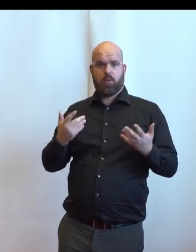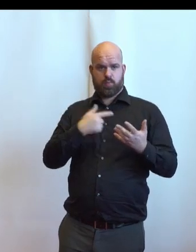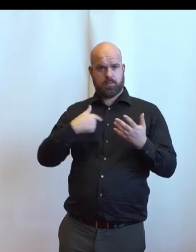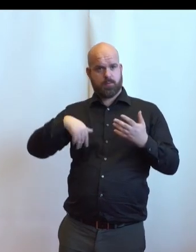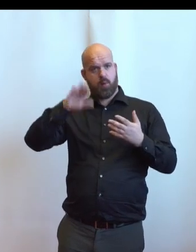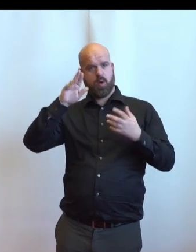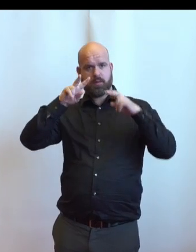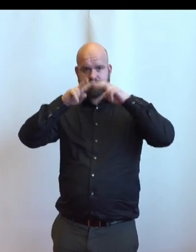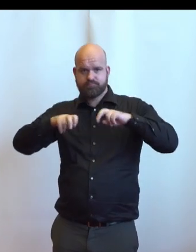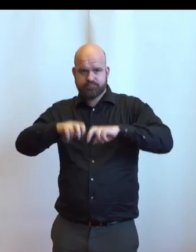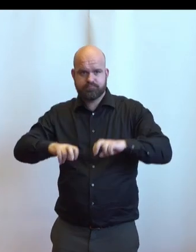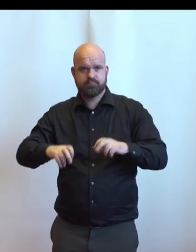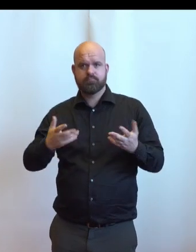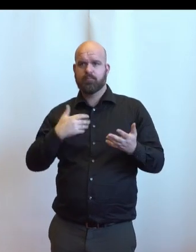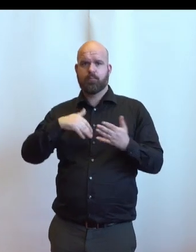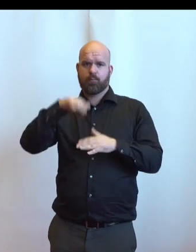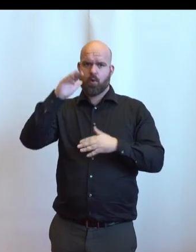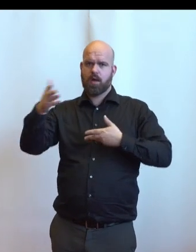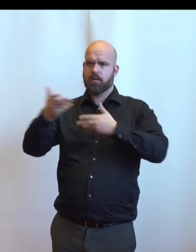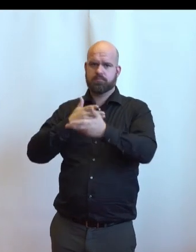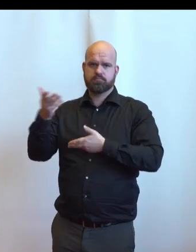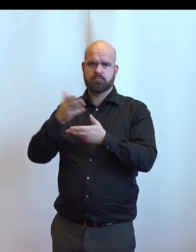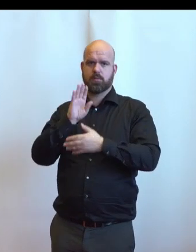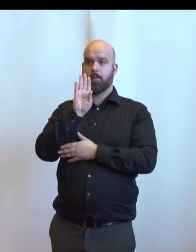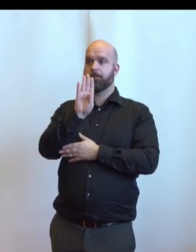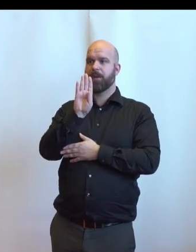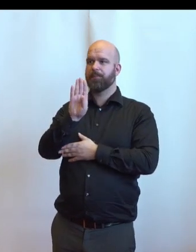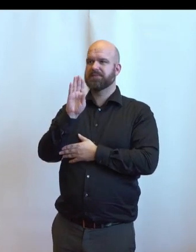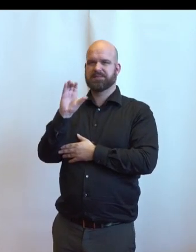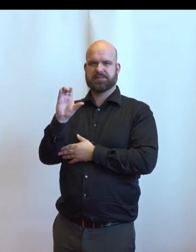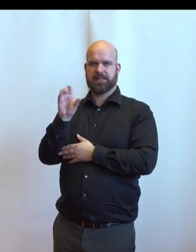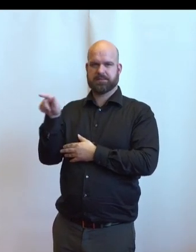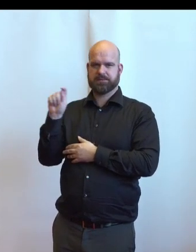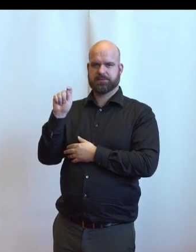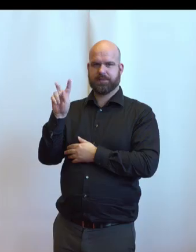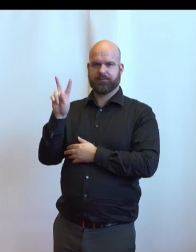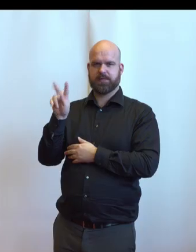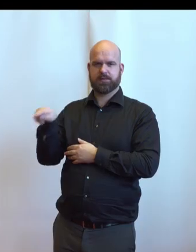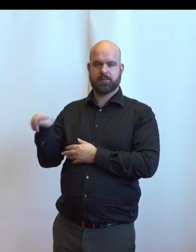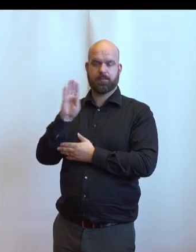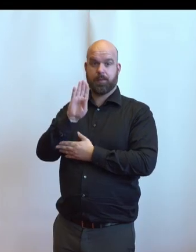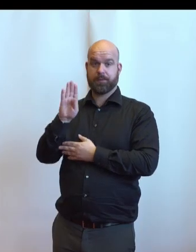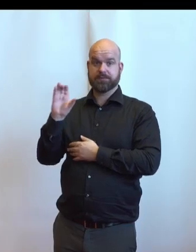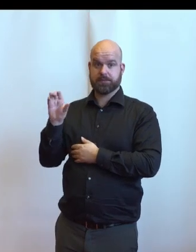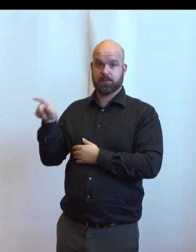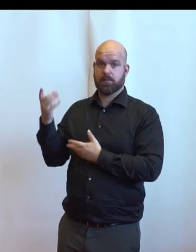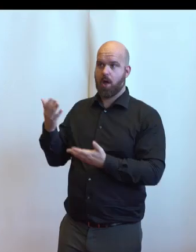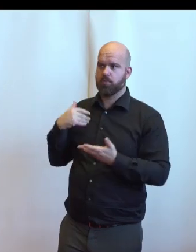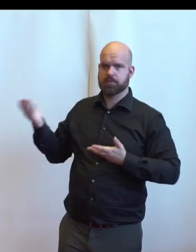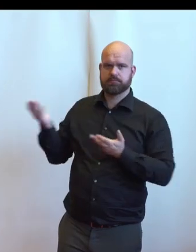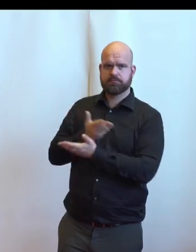BBC on a lot of these projects, and one of the things we're looking at right now is using neural feedback